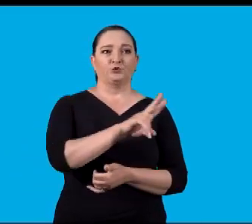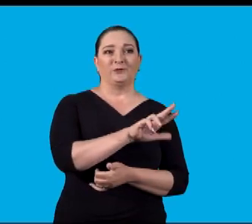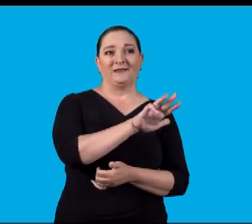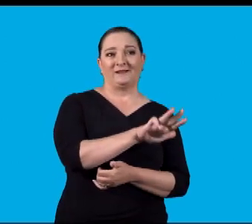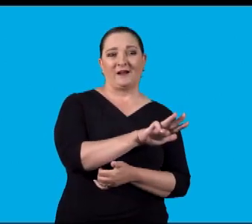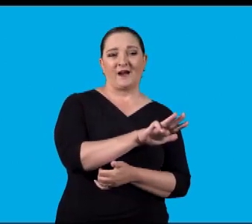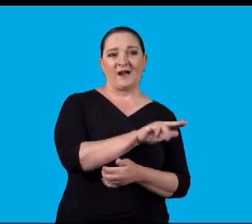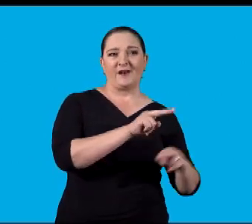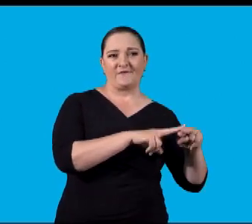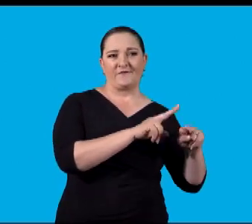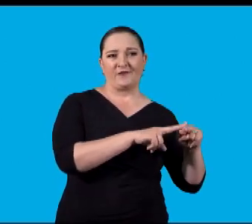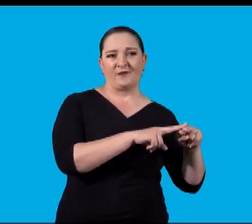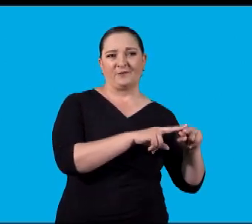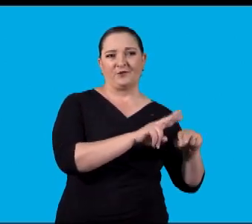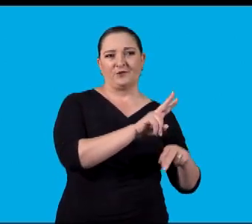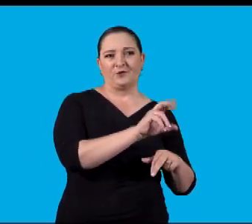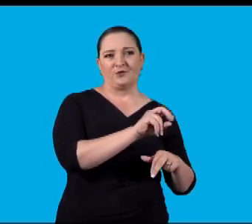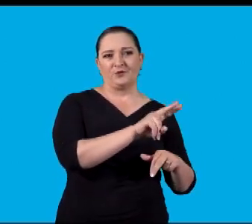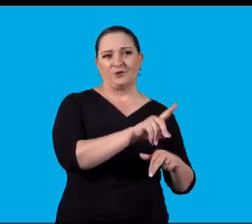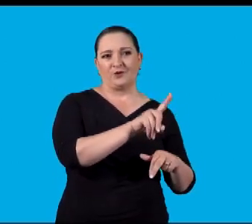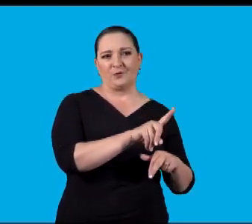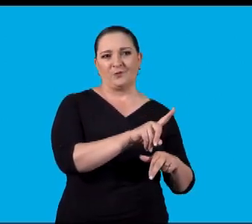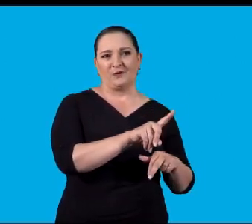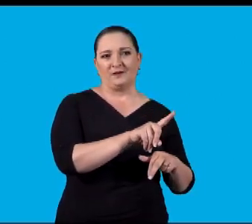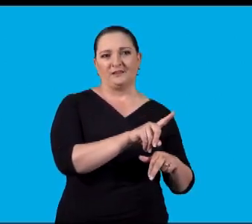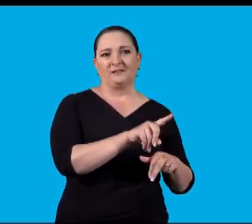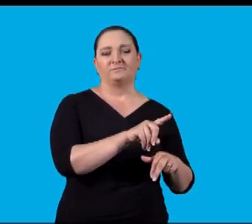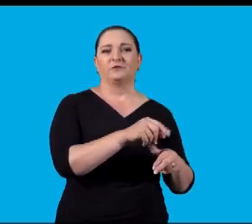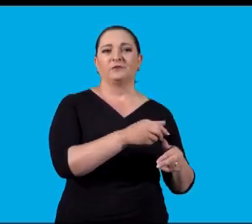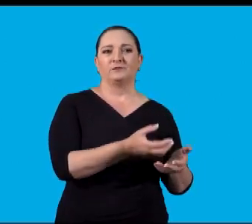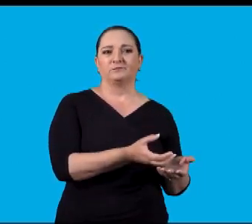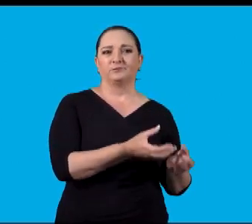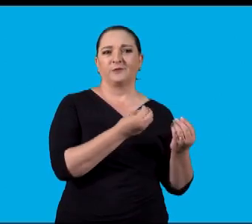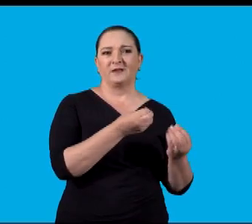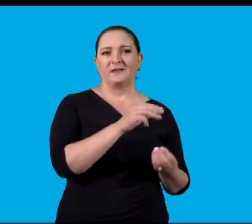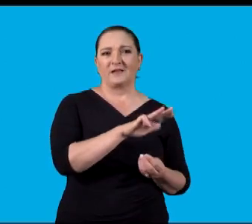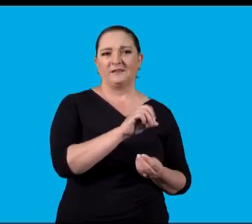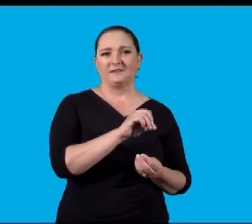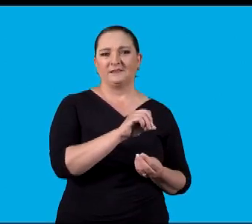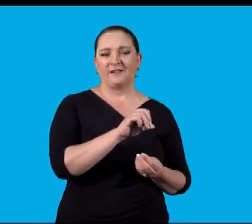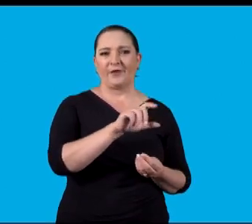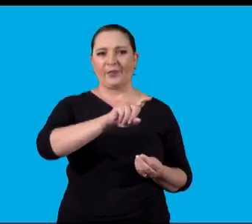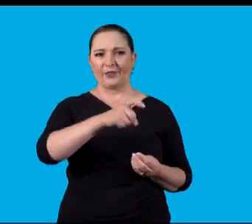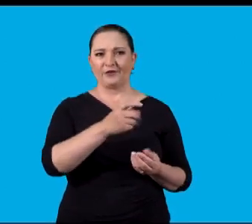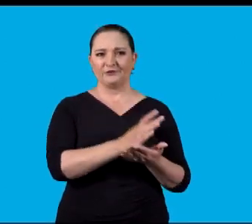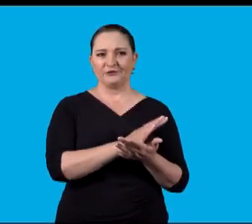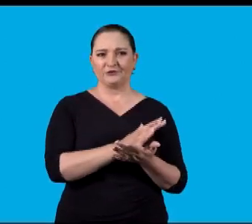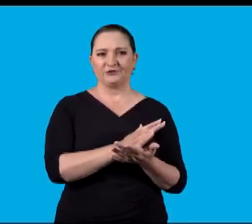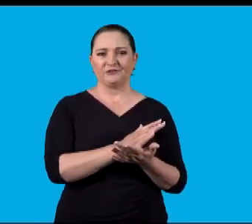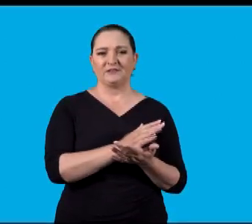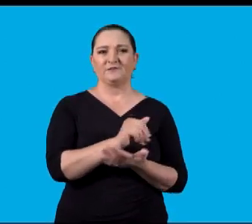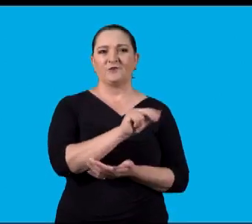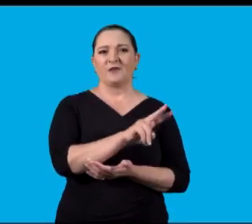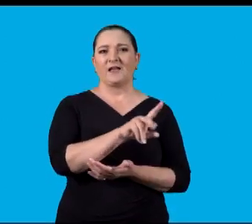29 February, the company repurchased 90,000 shares at 81,000 above the value of the shares based on the average price